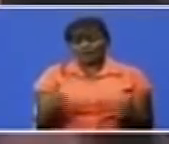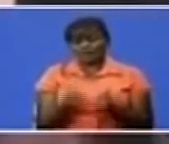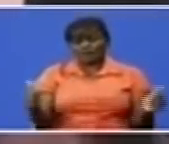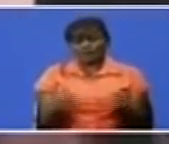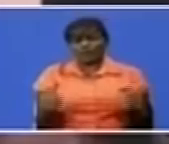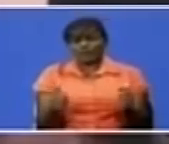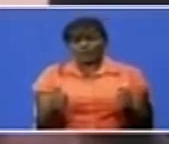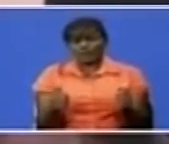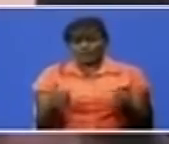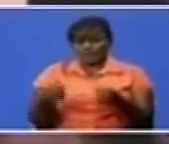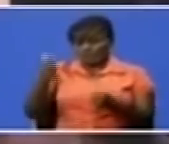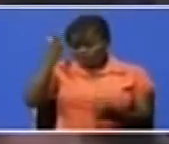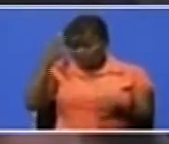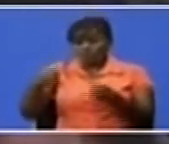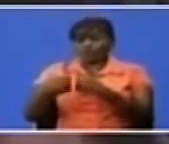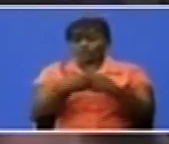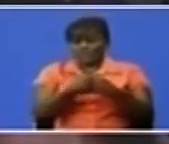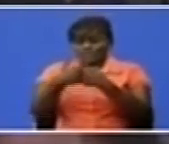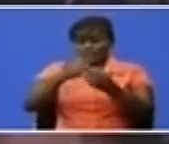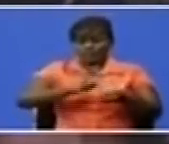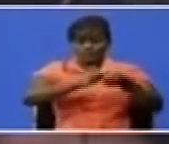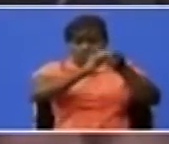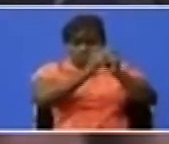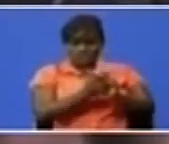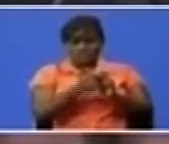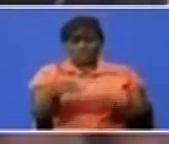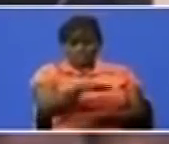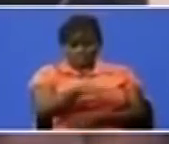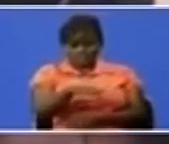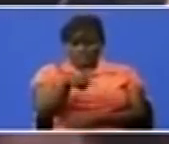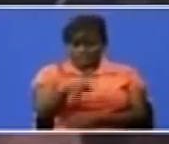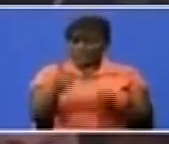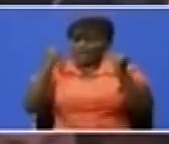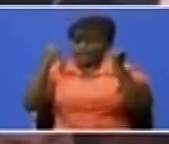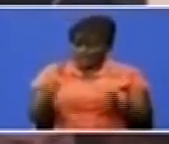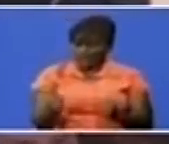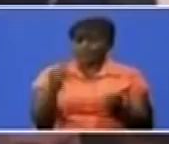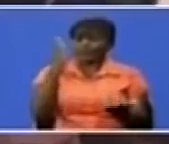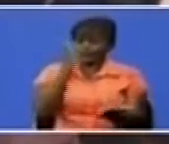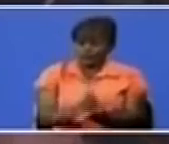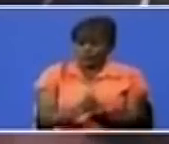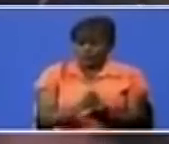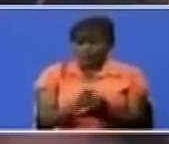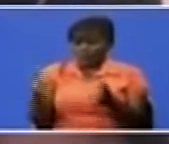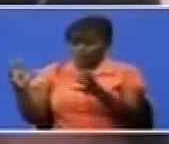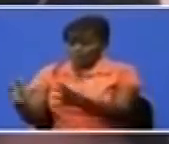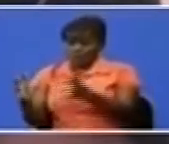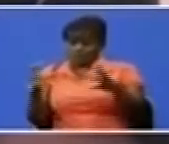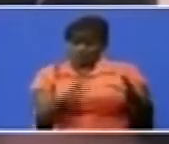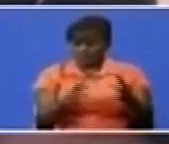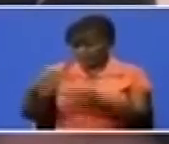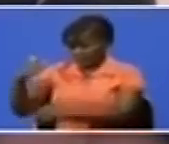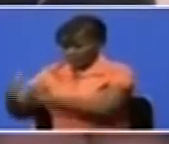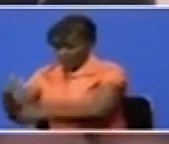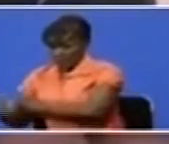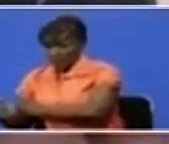and we know that the challenge of transforming this region is momentous. For the communities of our